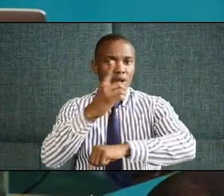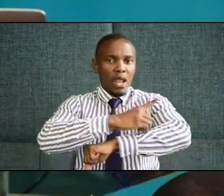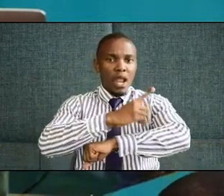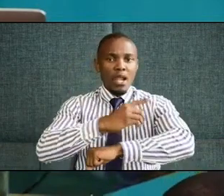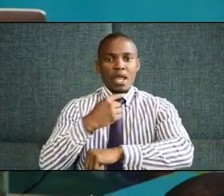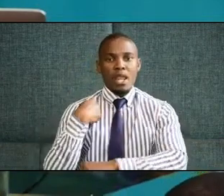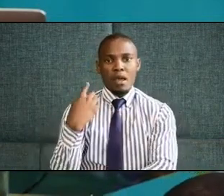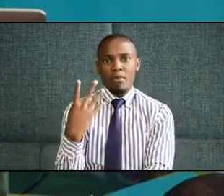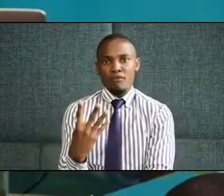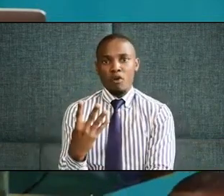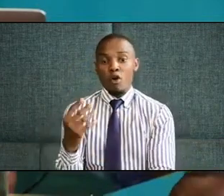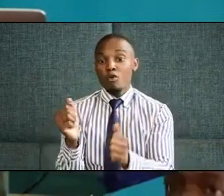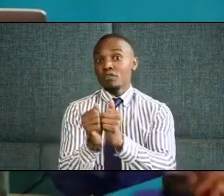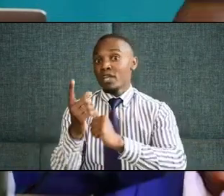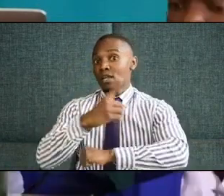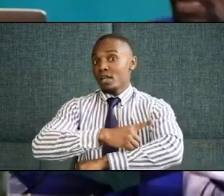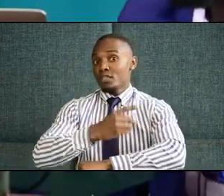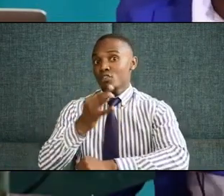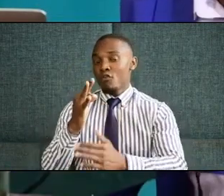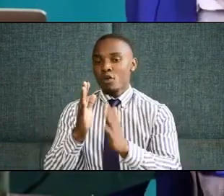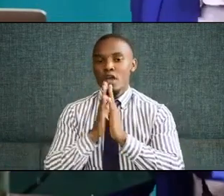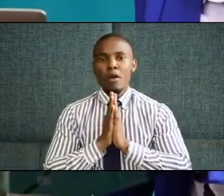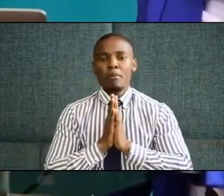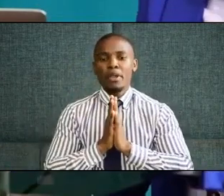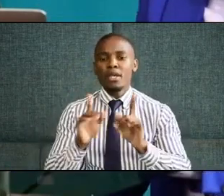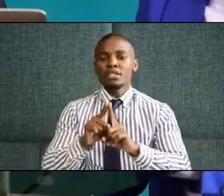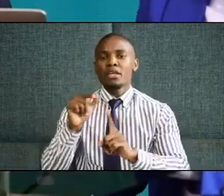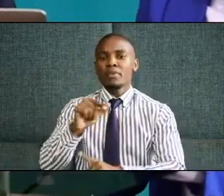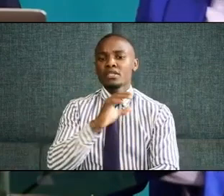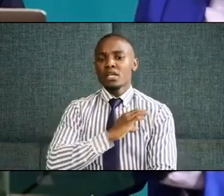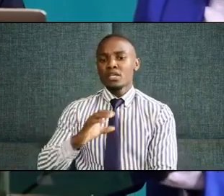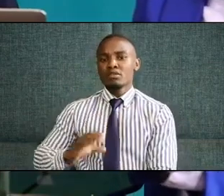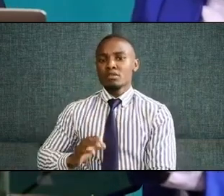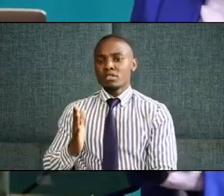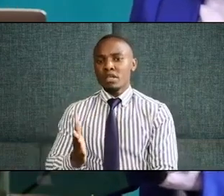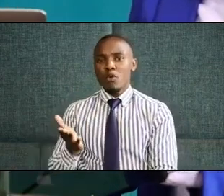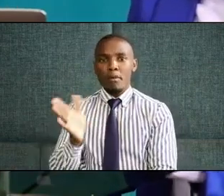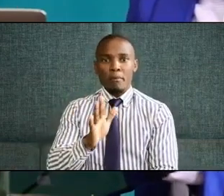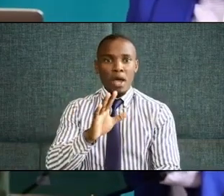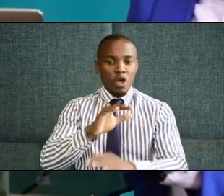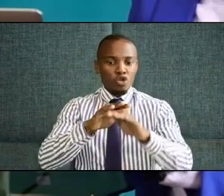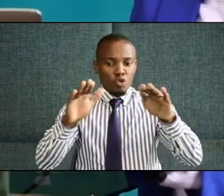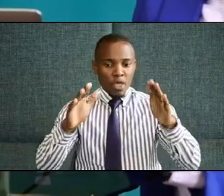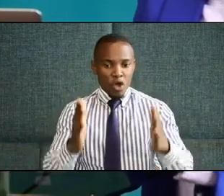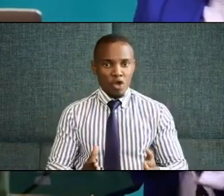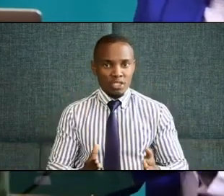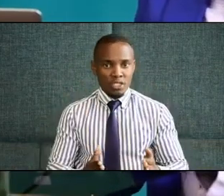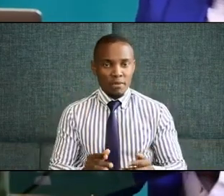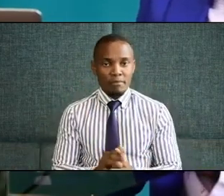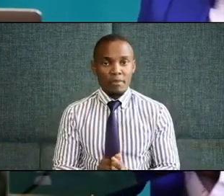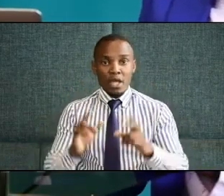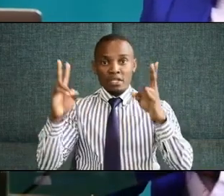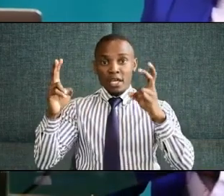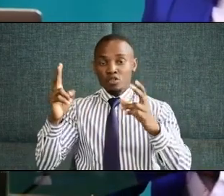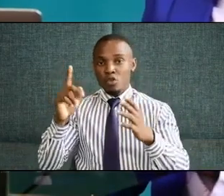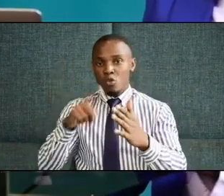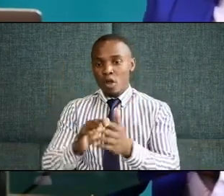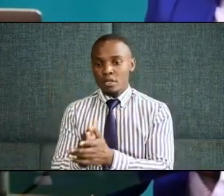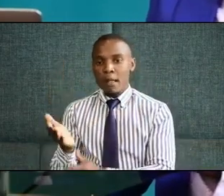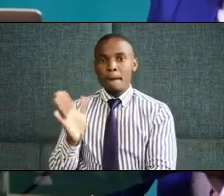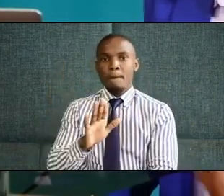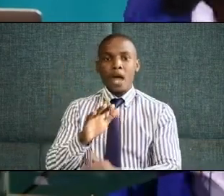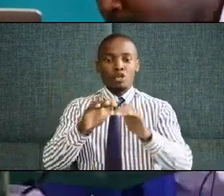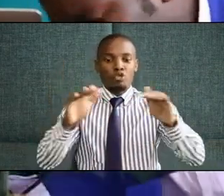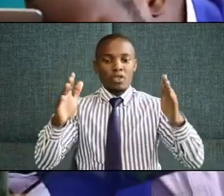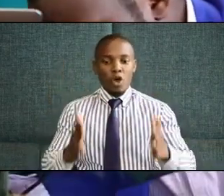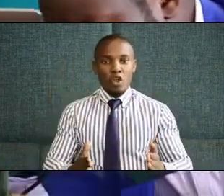days of prayer, which is christened Back to the Altar. It is titled Back to the Altar, and it is